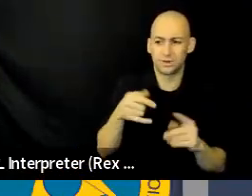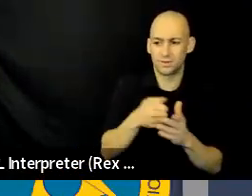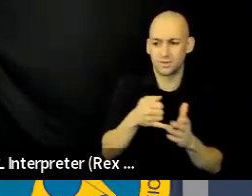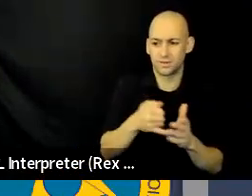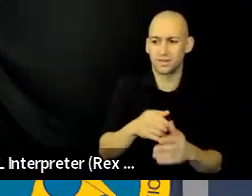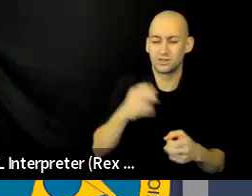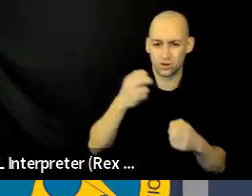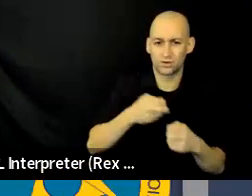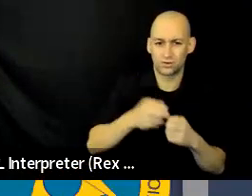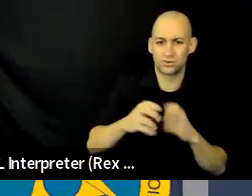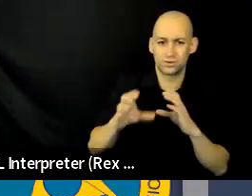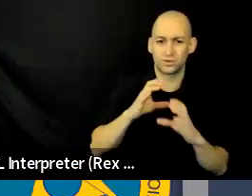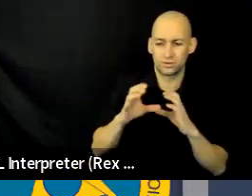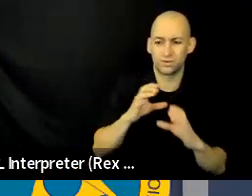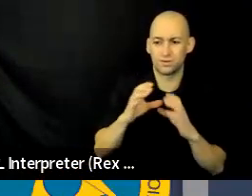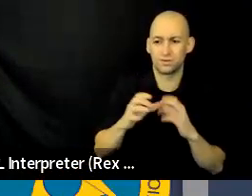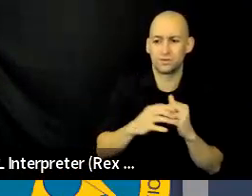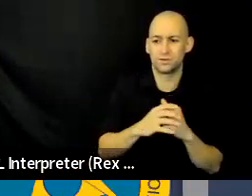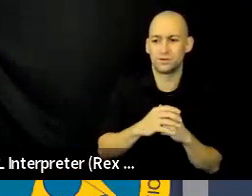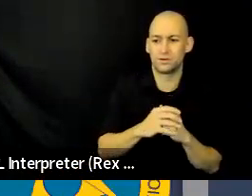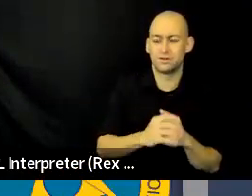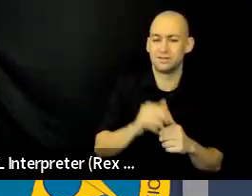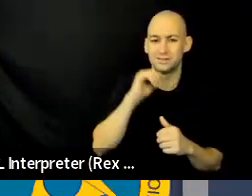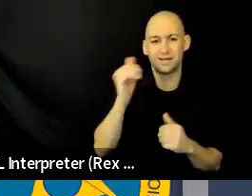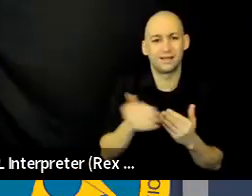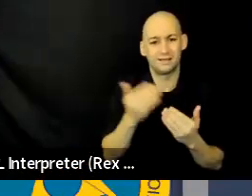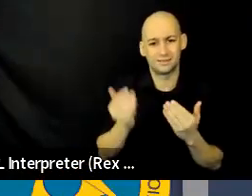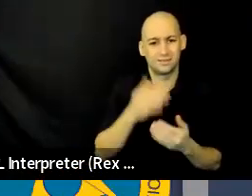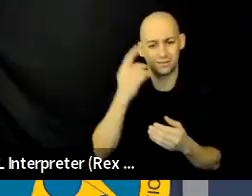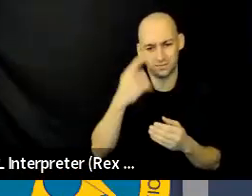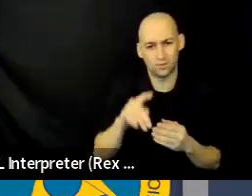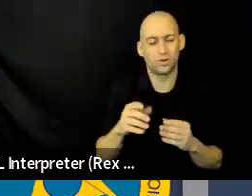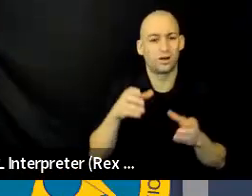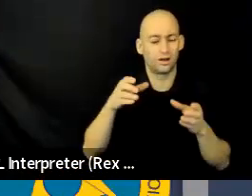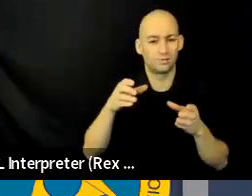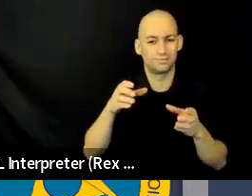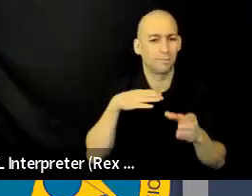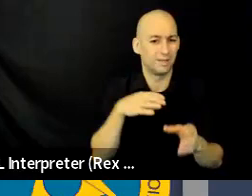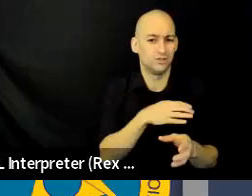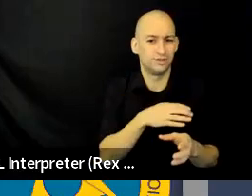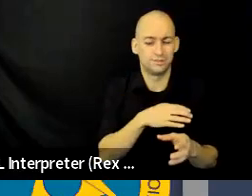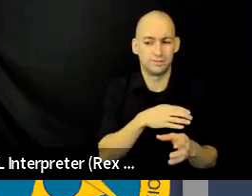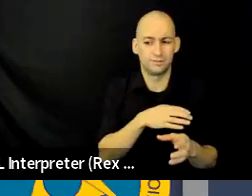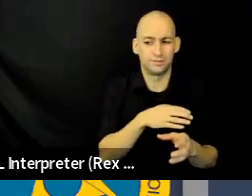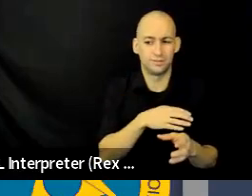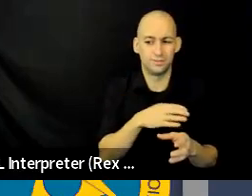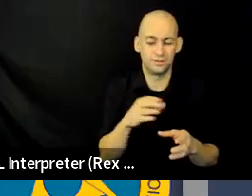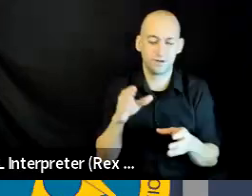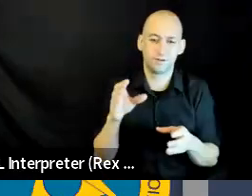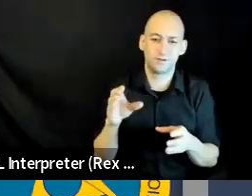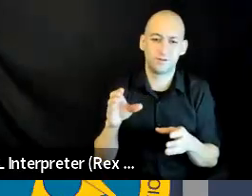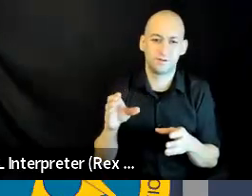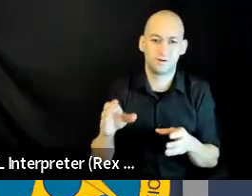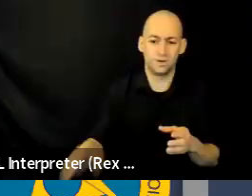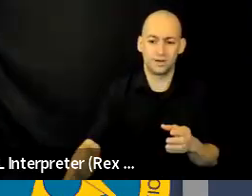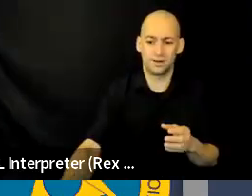hard conversation that is never easy for this commission. But I will also highlight that one thing that